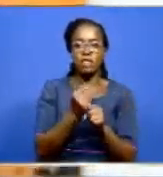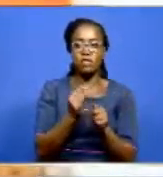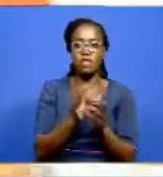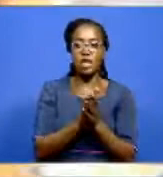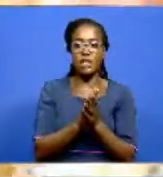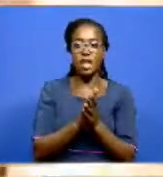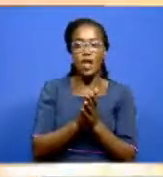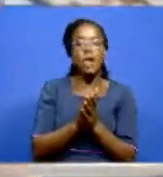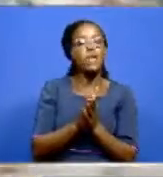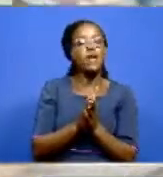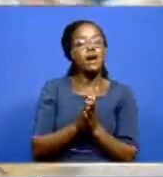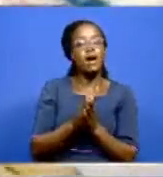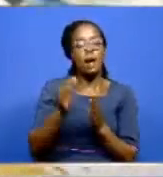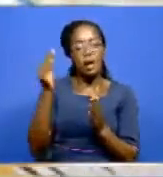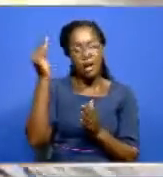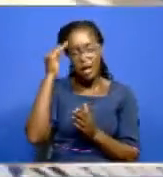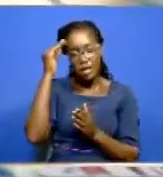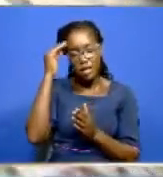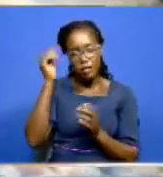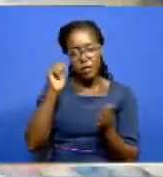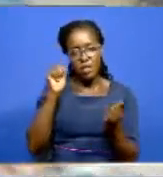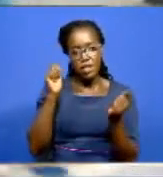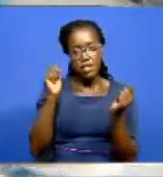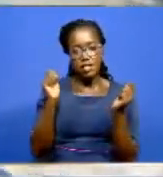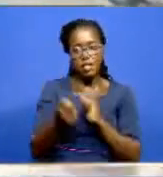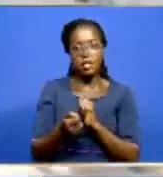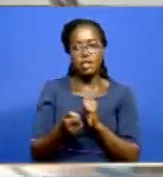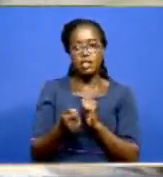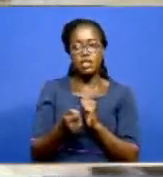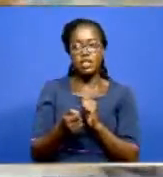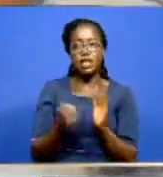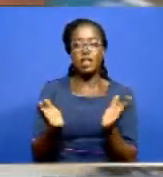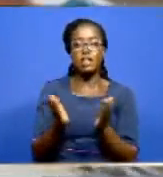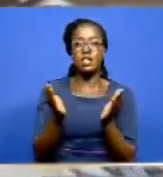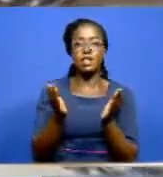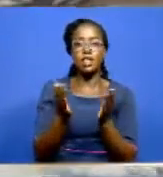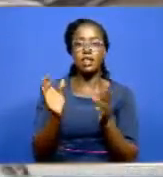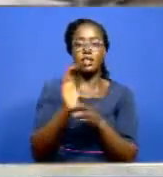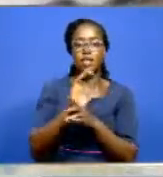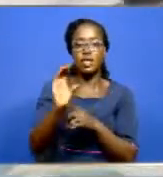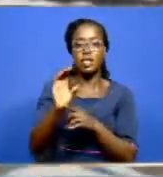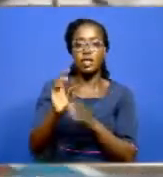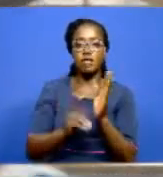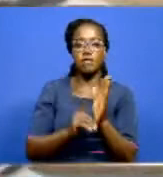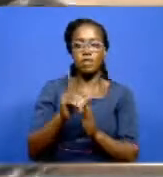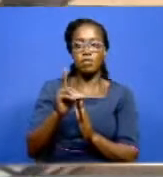exchange to strengthen the professional marketing community and encourage career development.